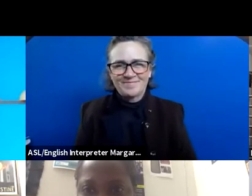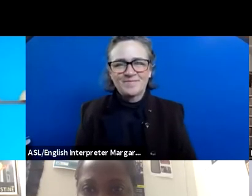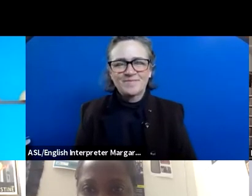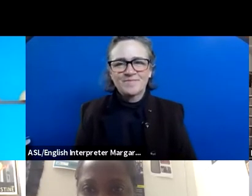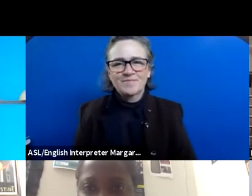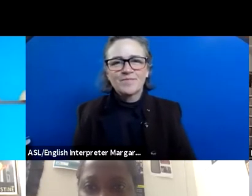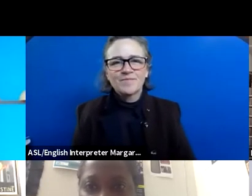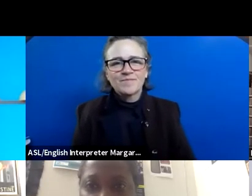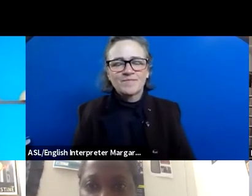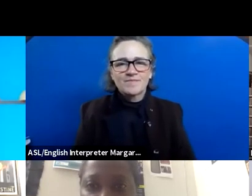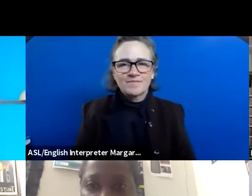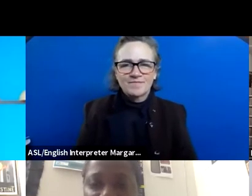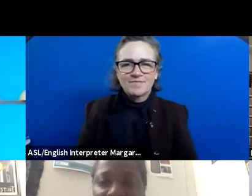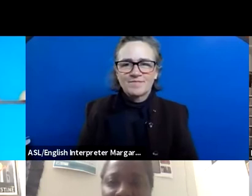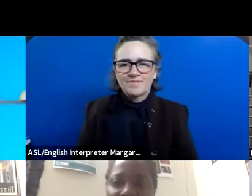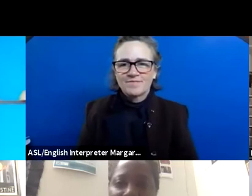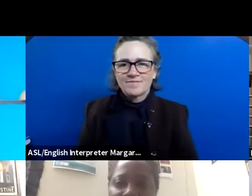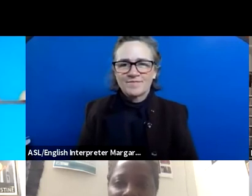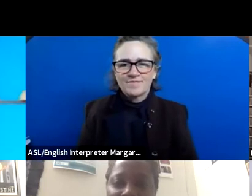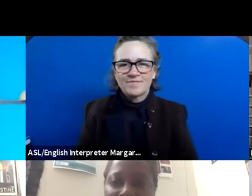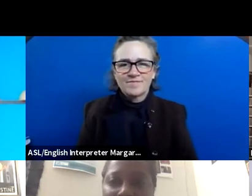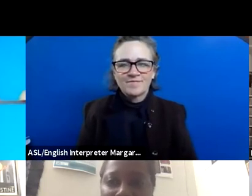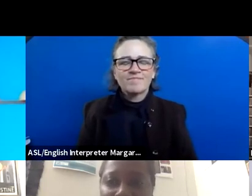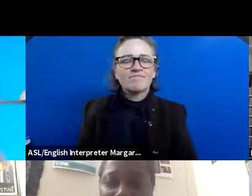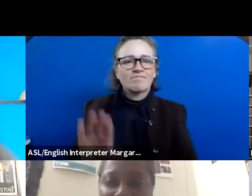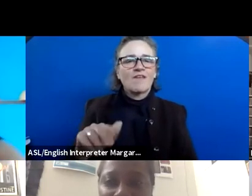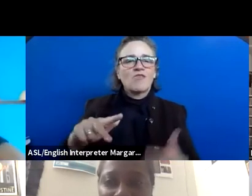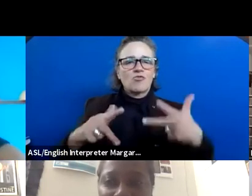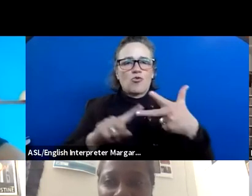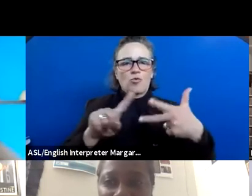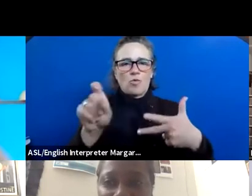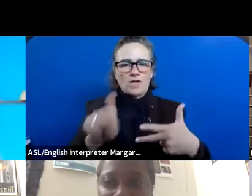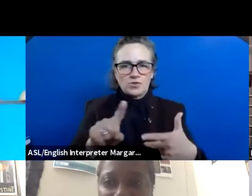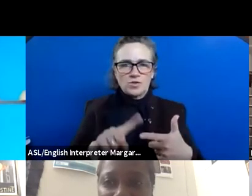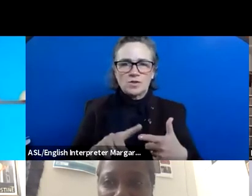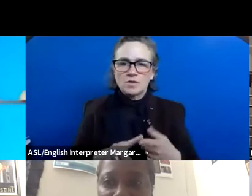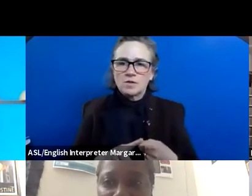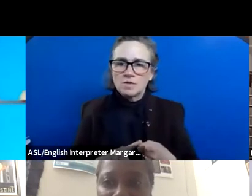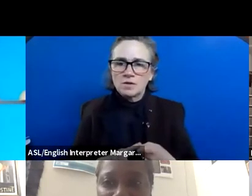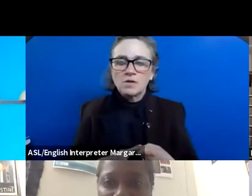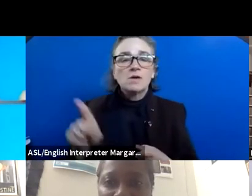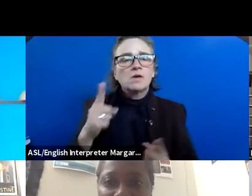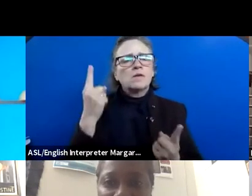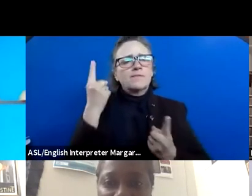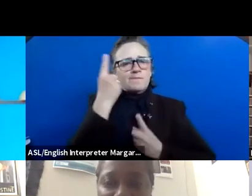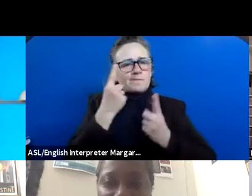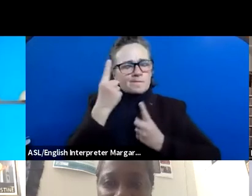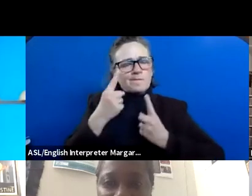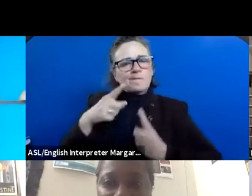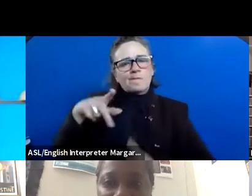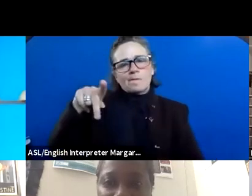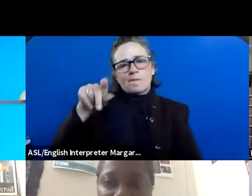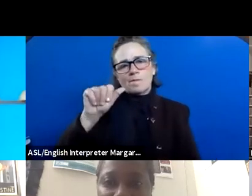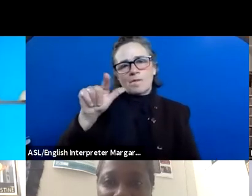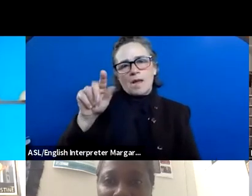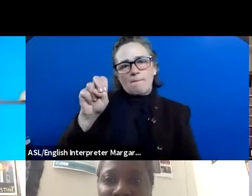right, we have Roni Benchir wondering about the Palestinian resistance as a movement. As